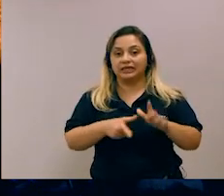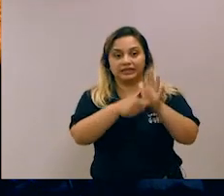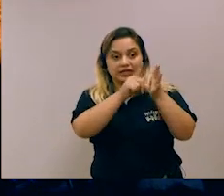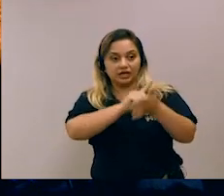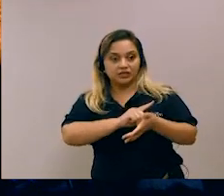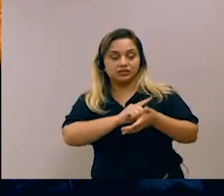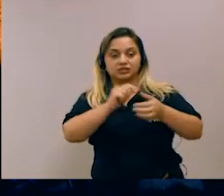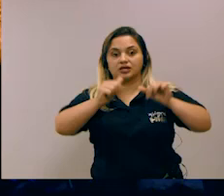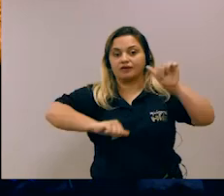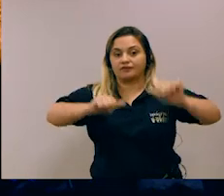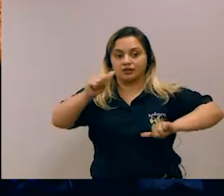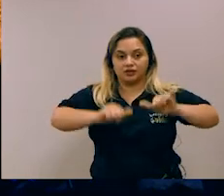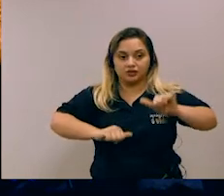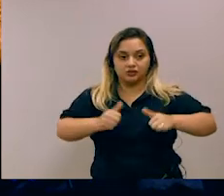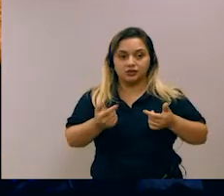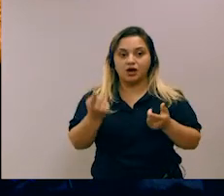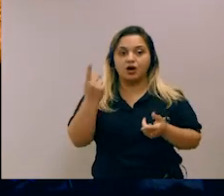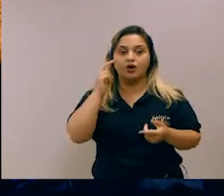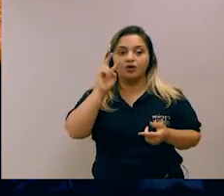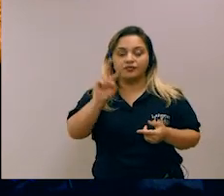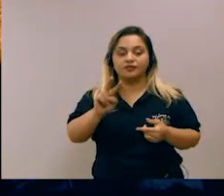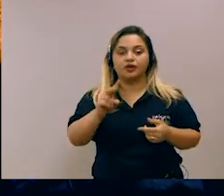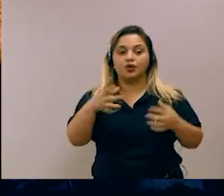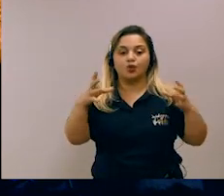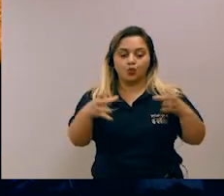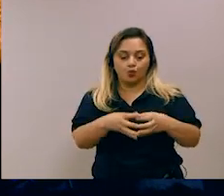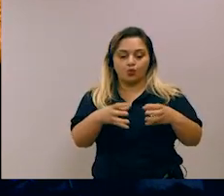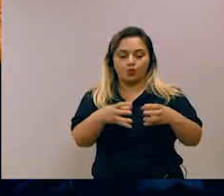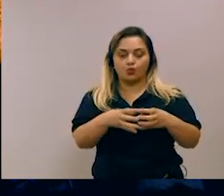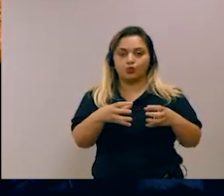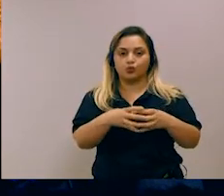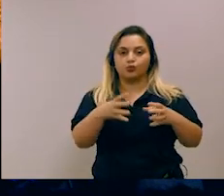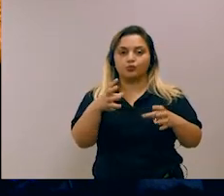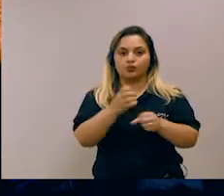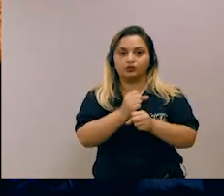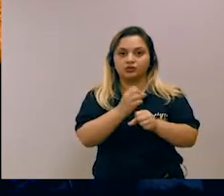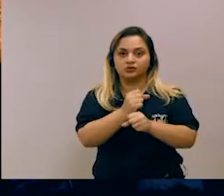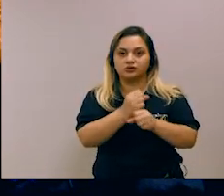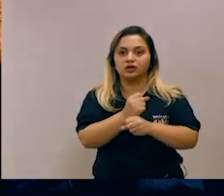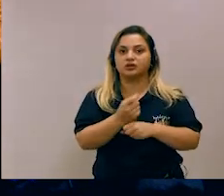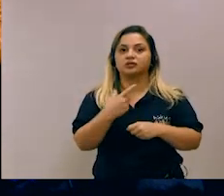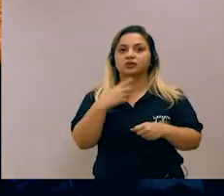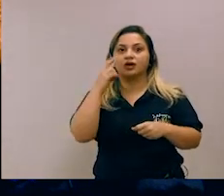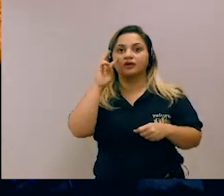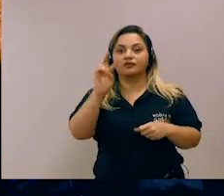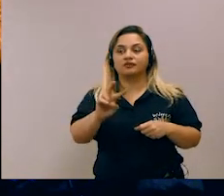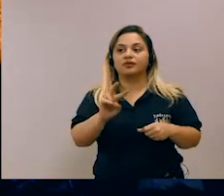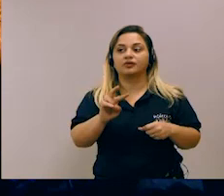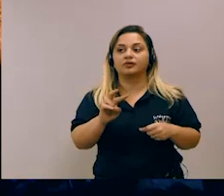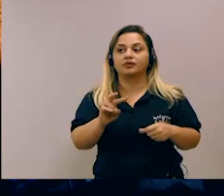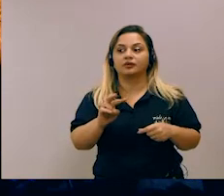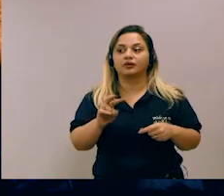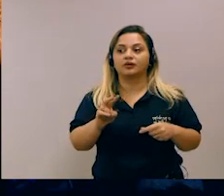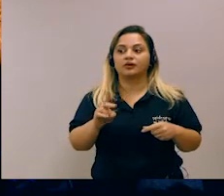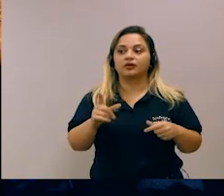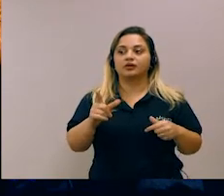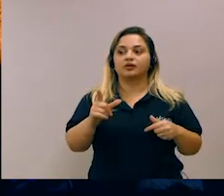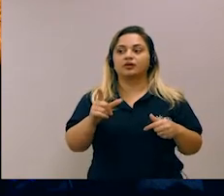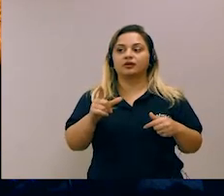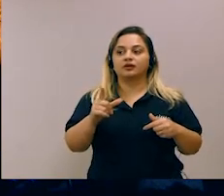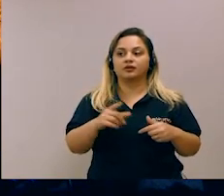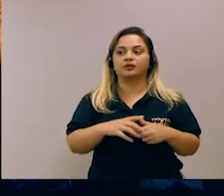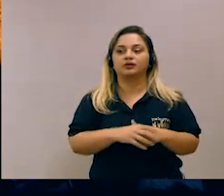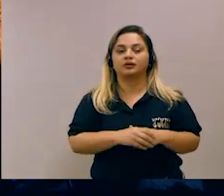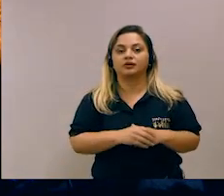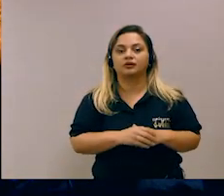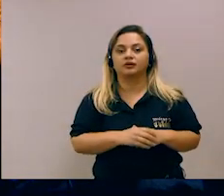measured the results. And guess what? It didn't work. And we didn't believe it. So